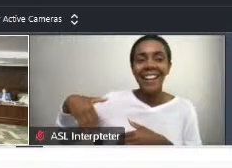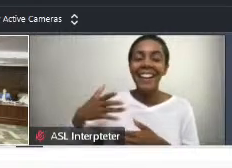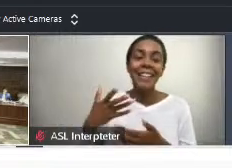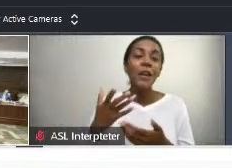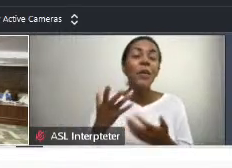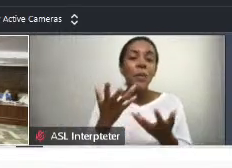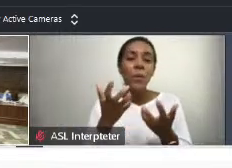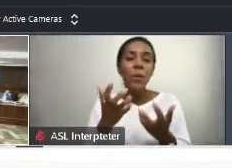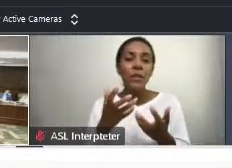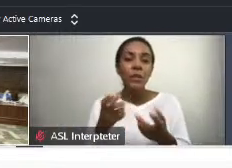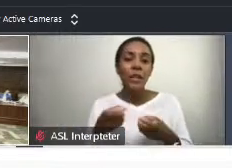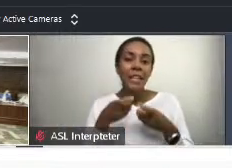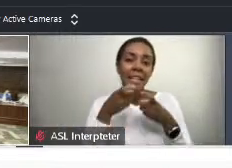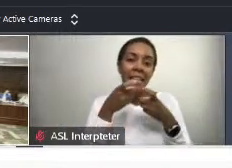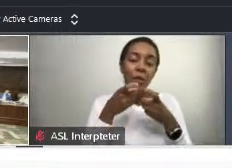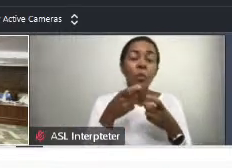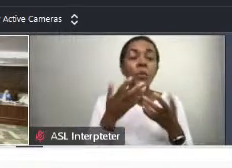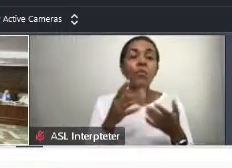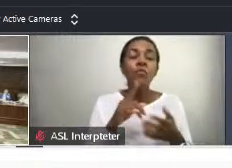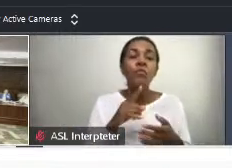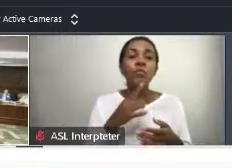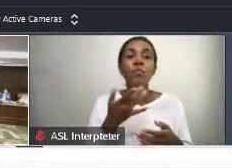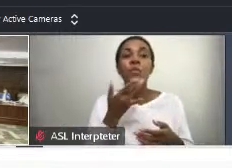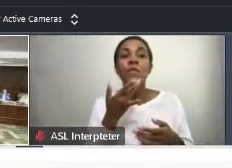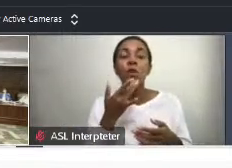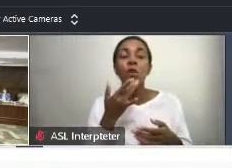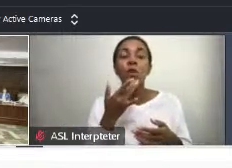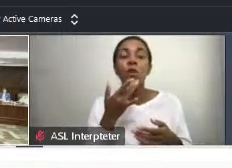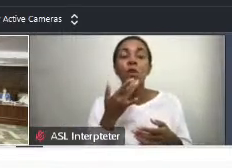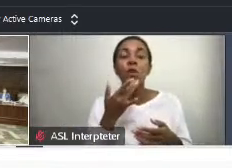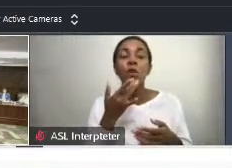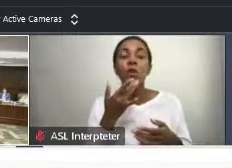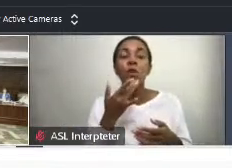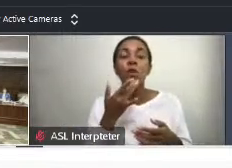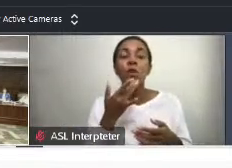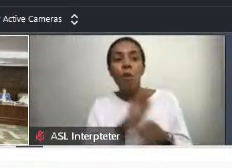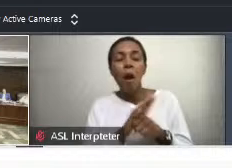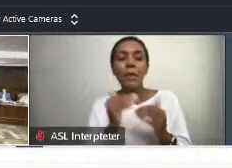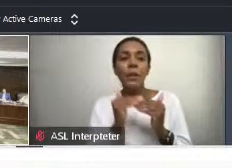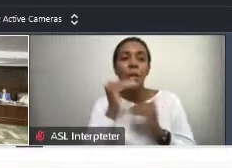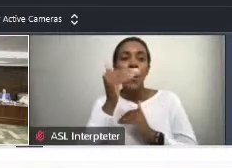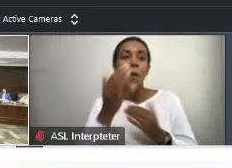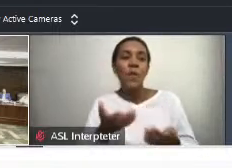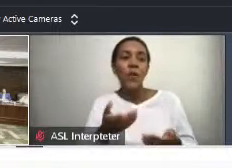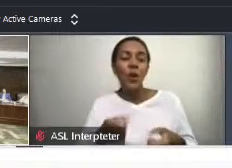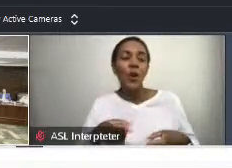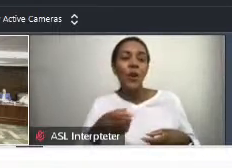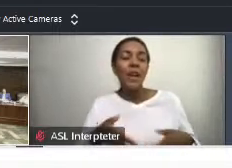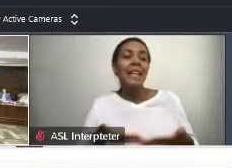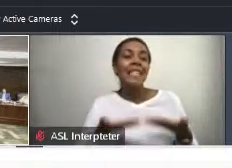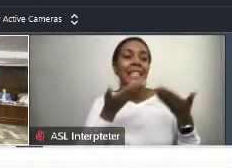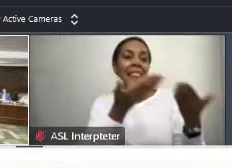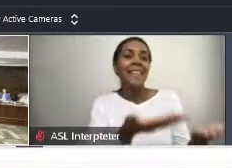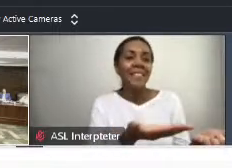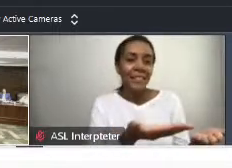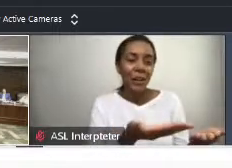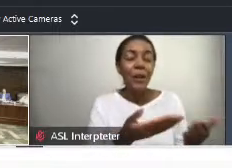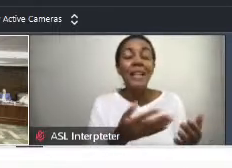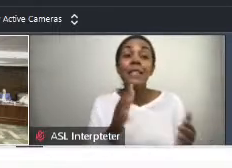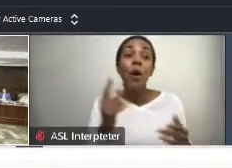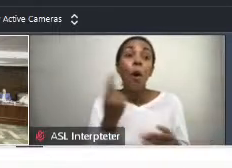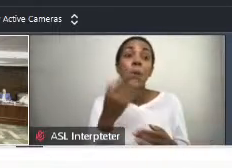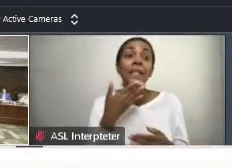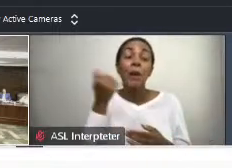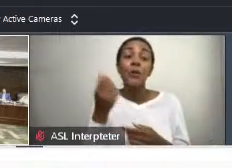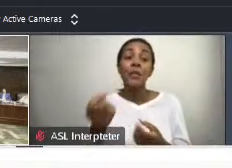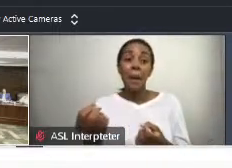rather under promise and over deliver. So we're trying to give a maximum amount that you would have to, and it's always better to come back with lesser. So until